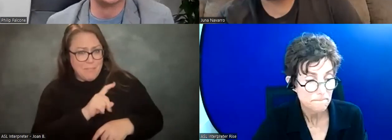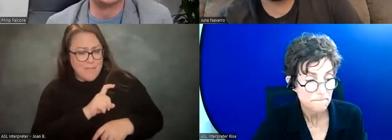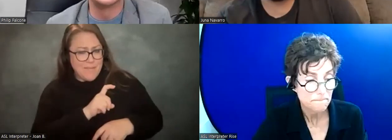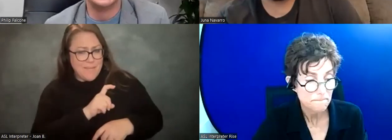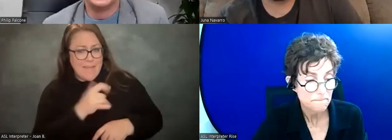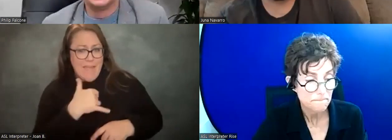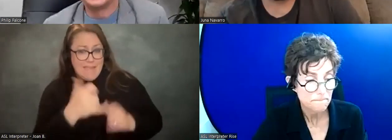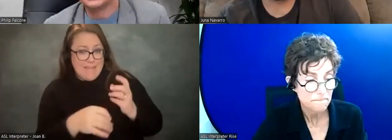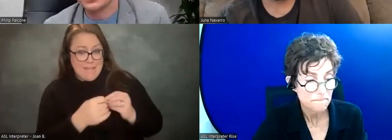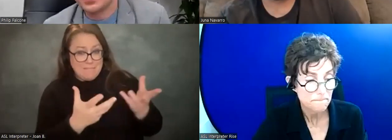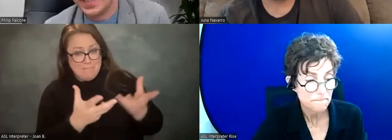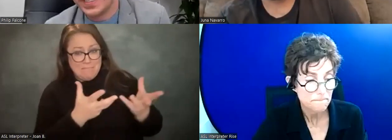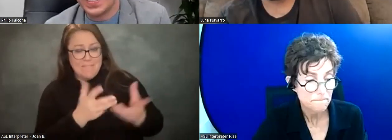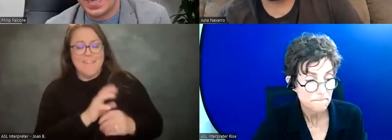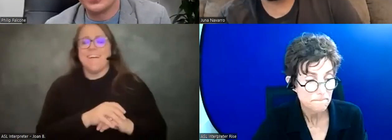add in later if he wants.